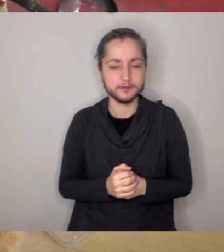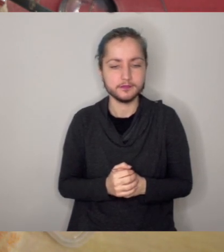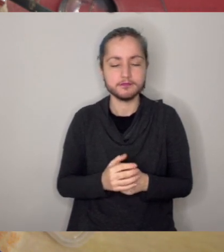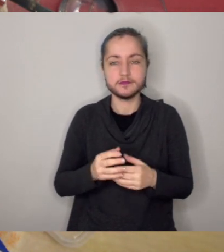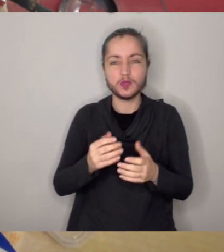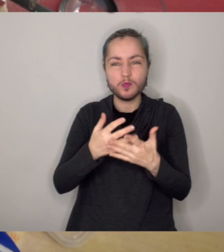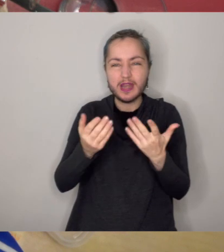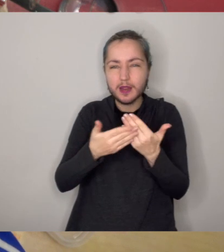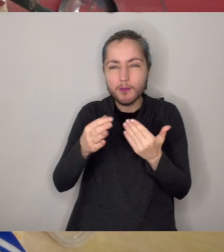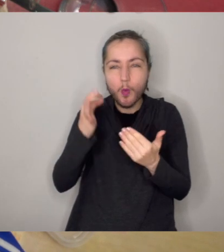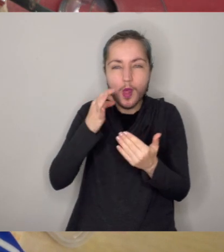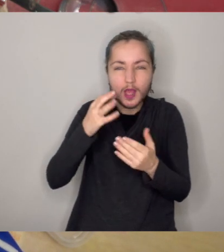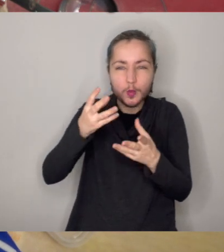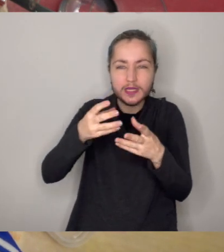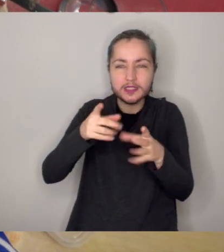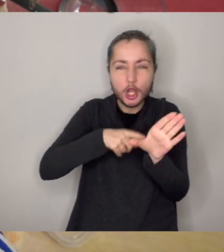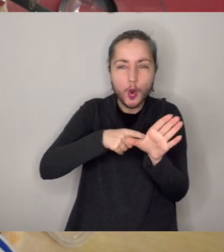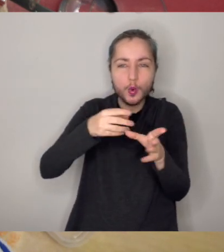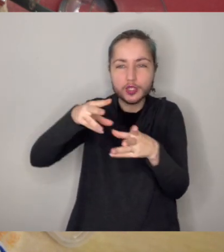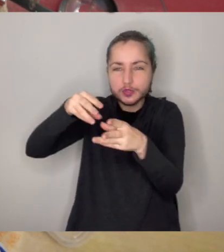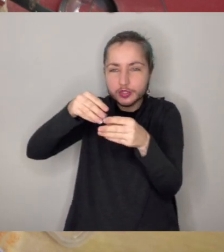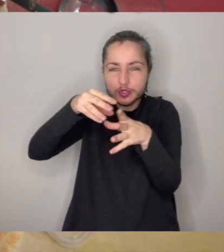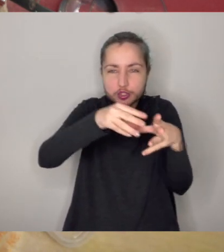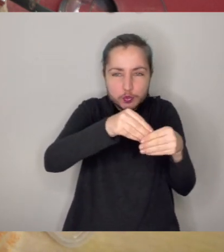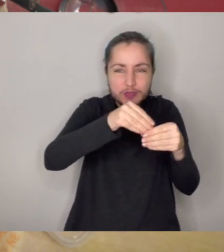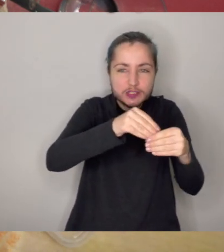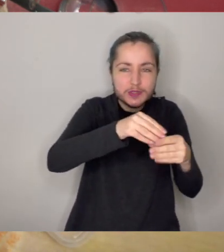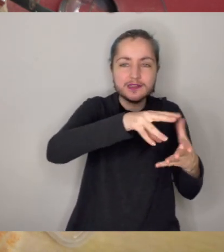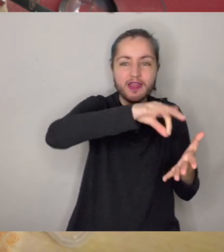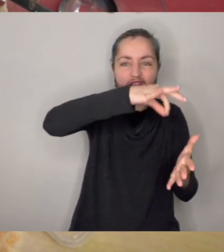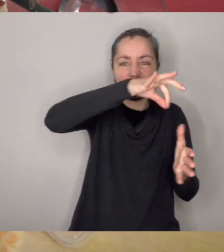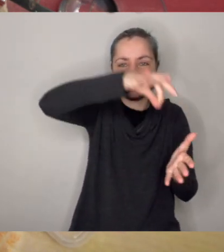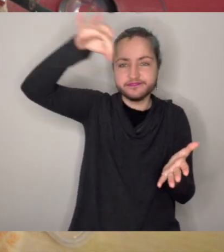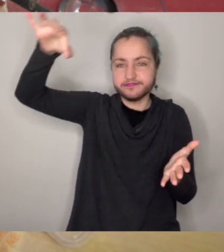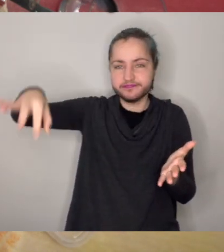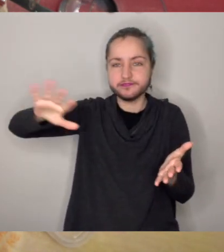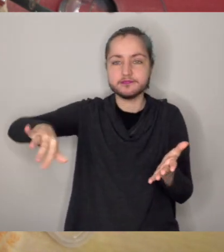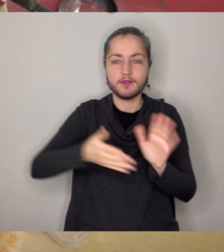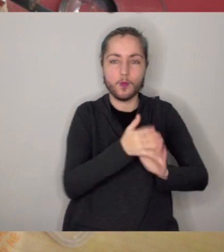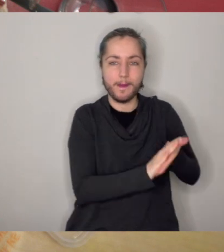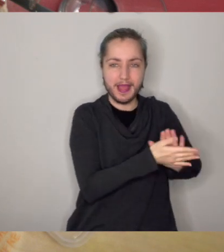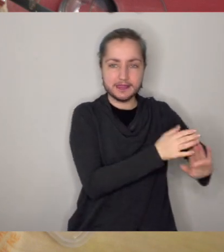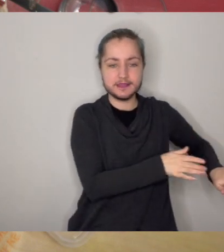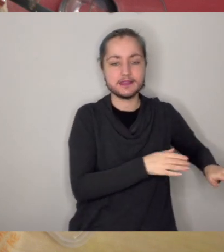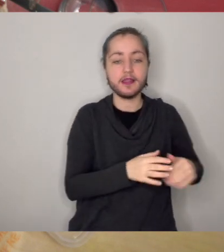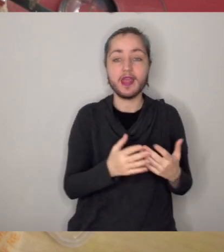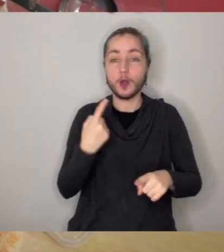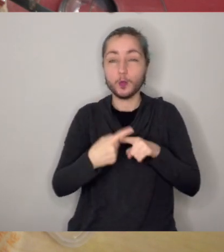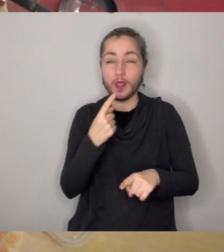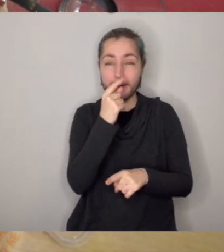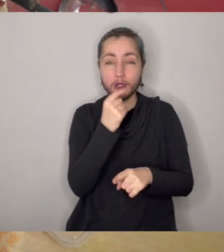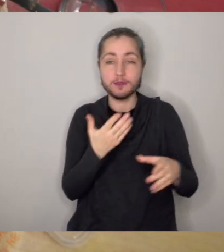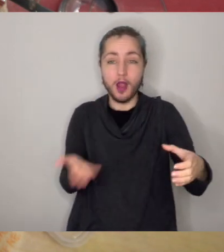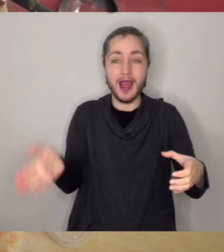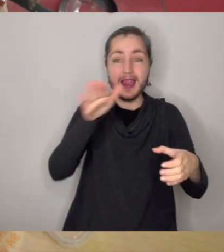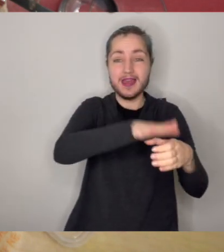So that, you can kind of squeeze anything else out. This is the little sack that can go in there. Wipe your